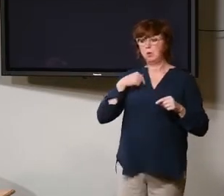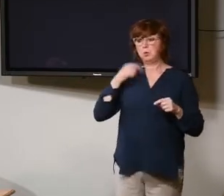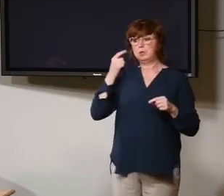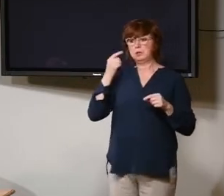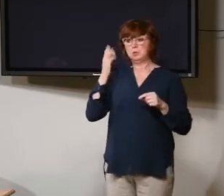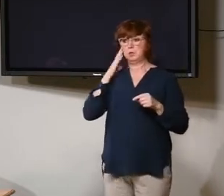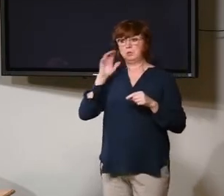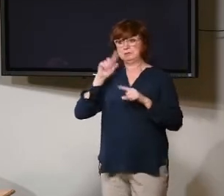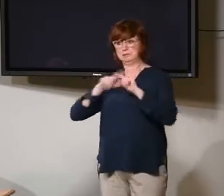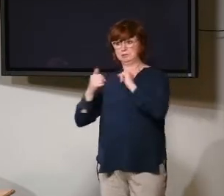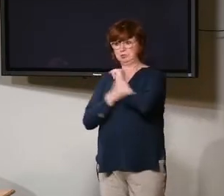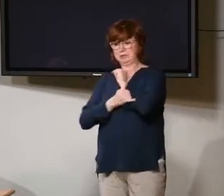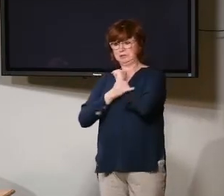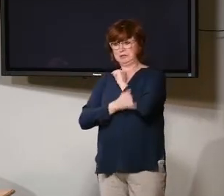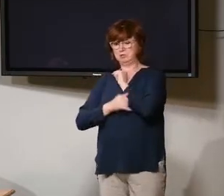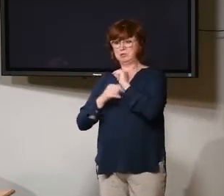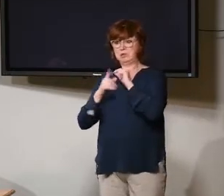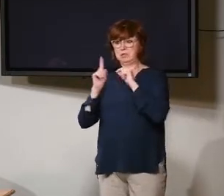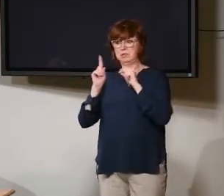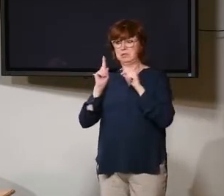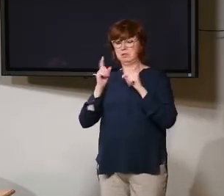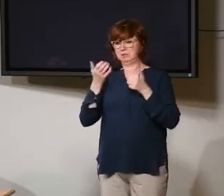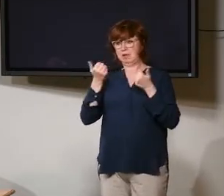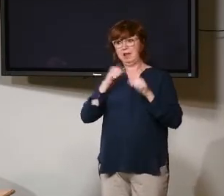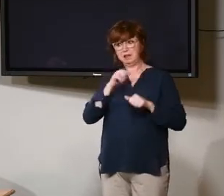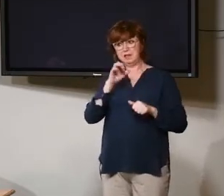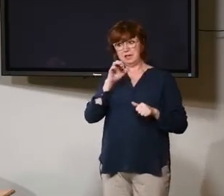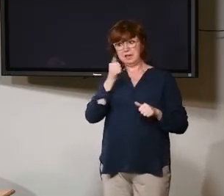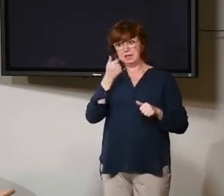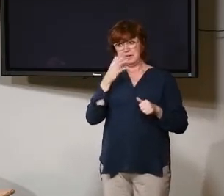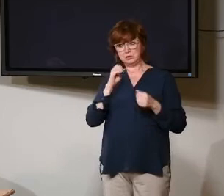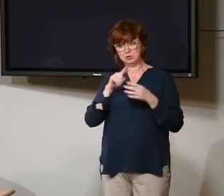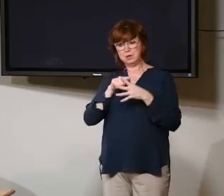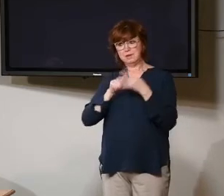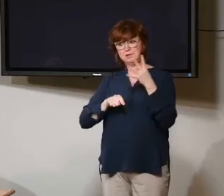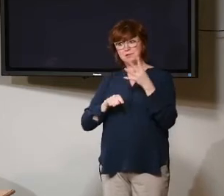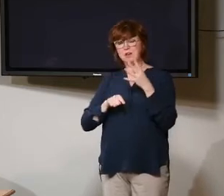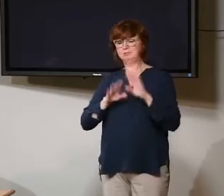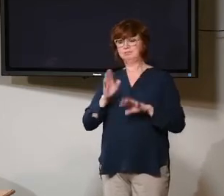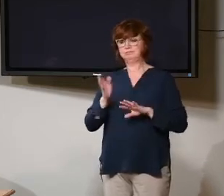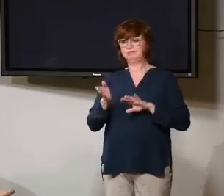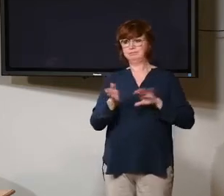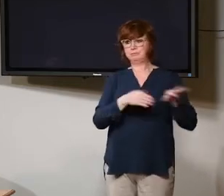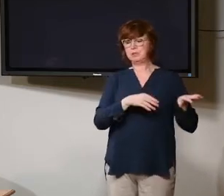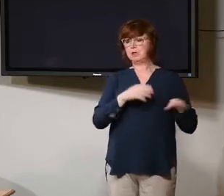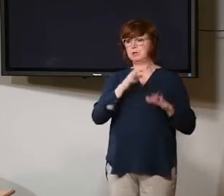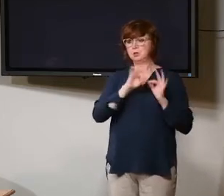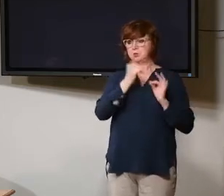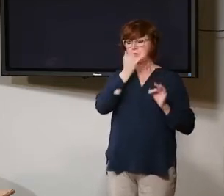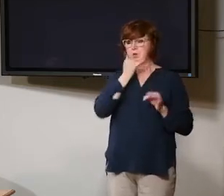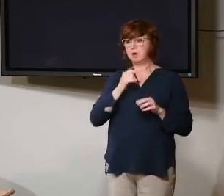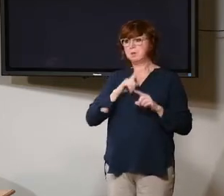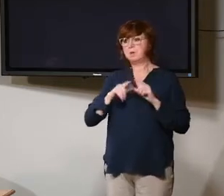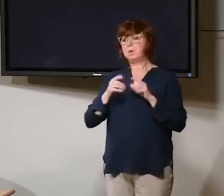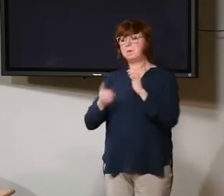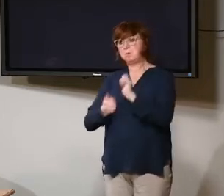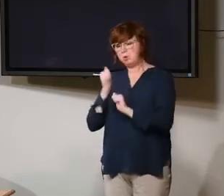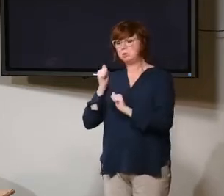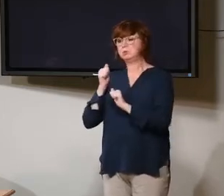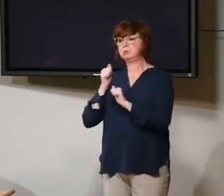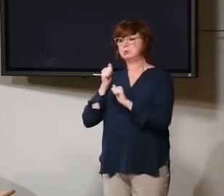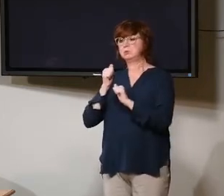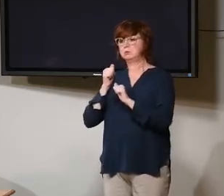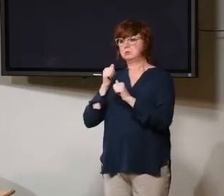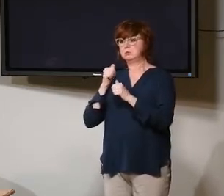and ICU can happen in any age group, but it's more common in 65 and older and those with underlying health conditions.